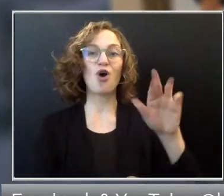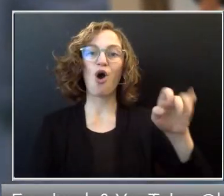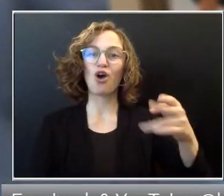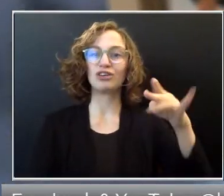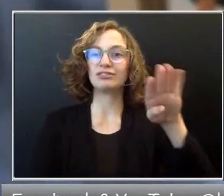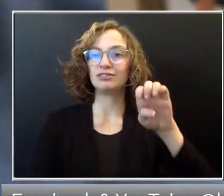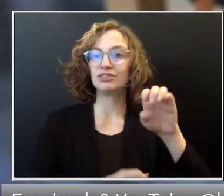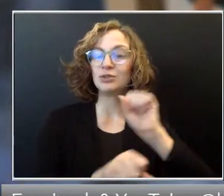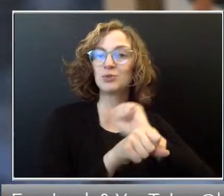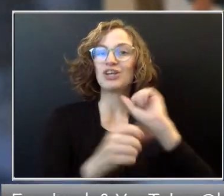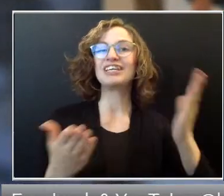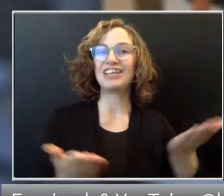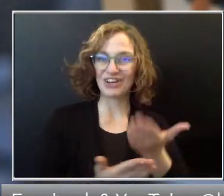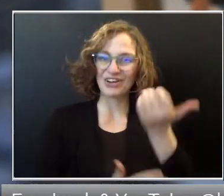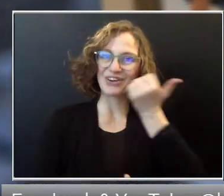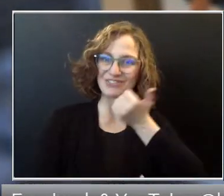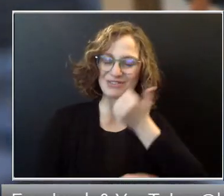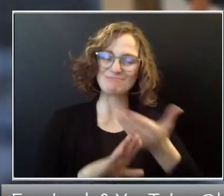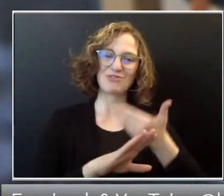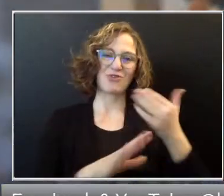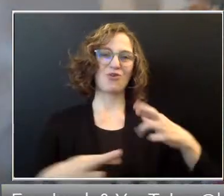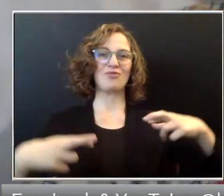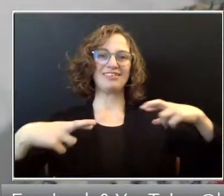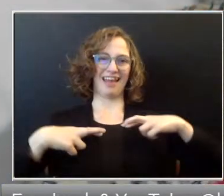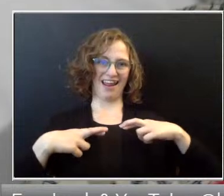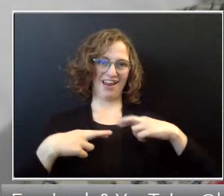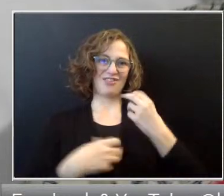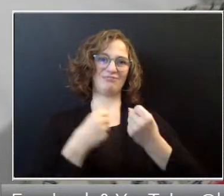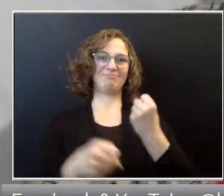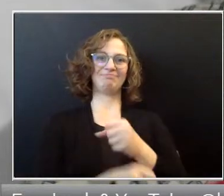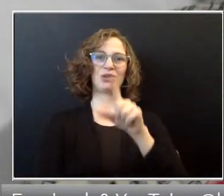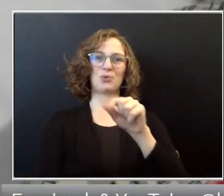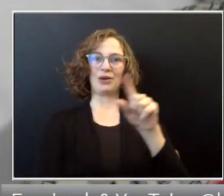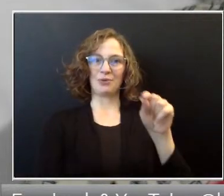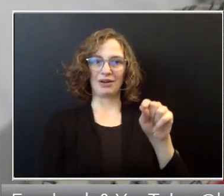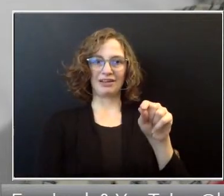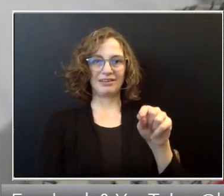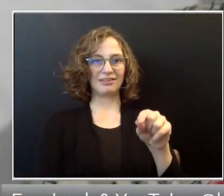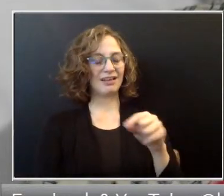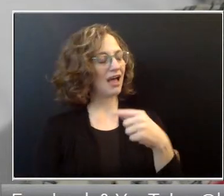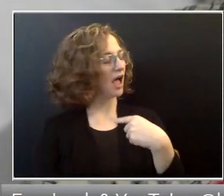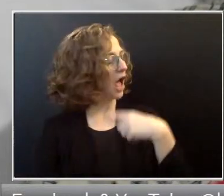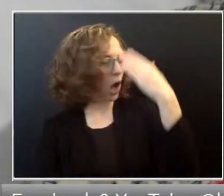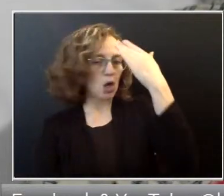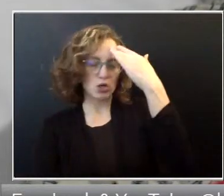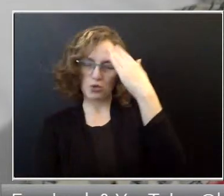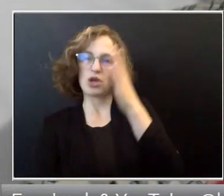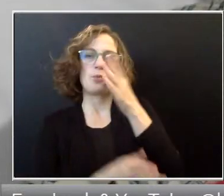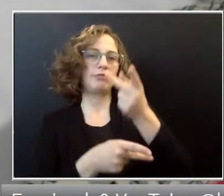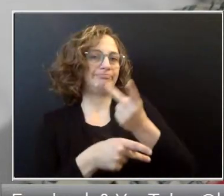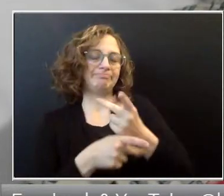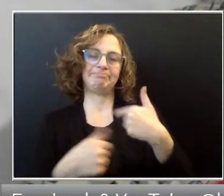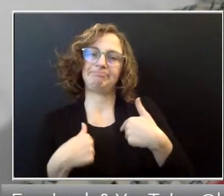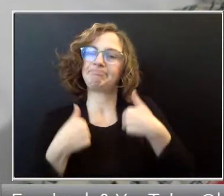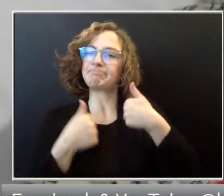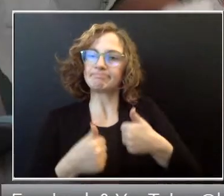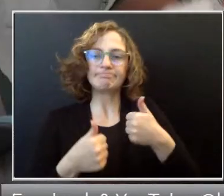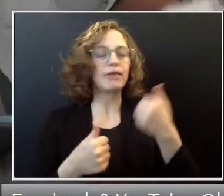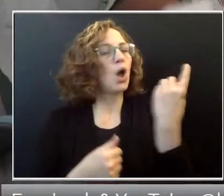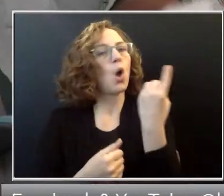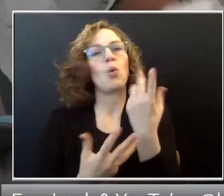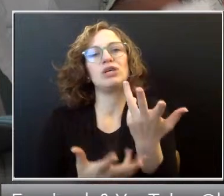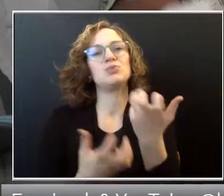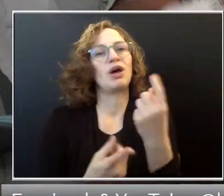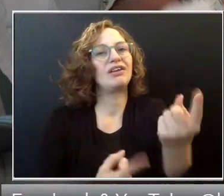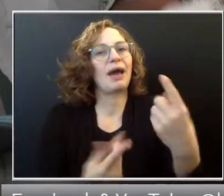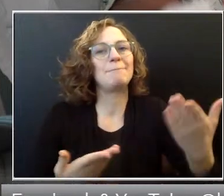I knew I'd be in good hands. This is the one place I always wanted to come if something dire happened to me.